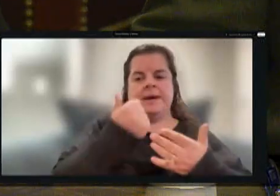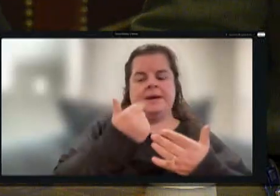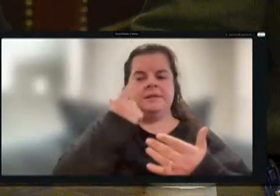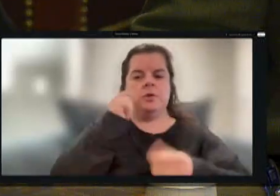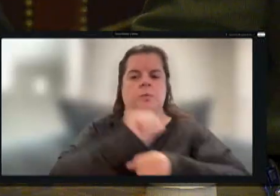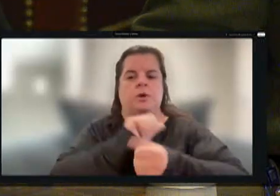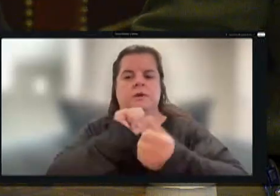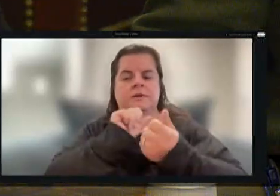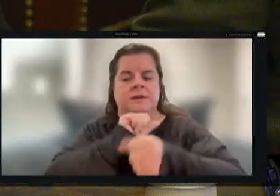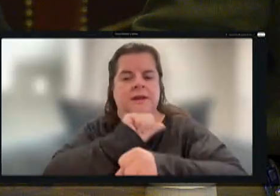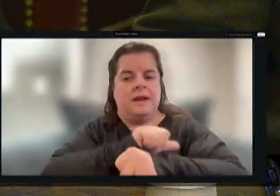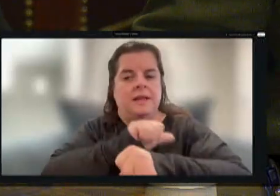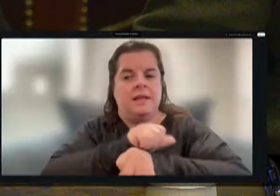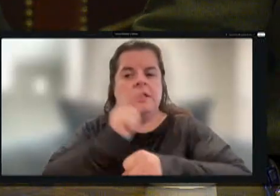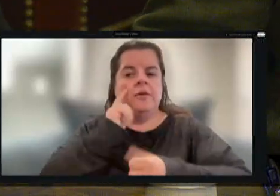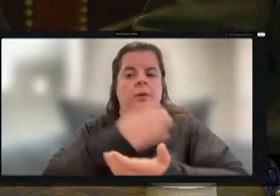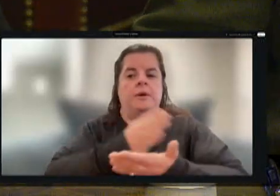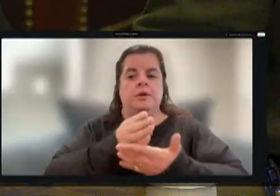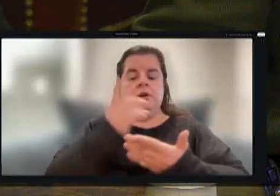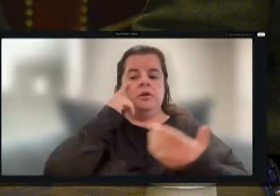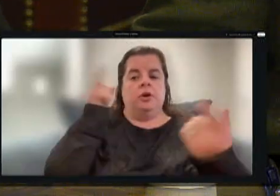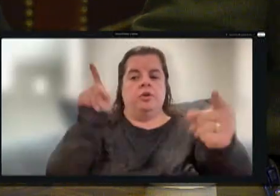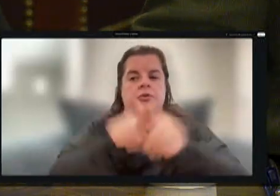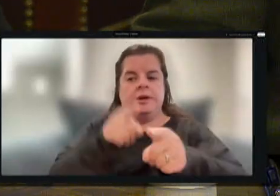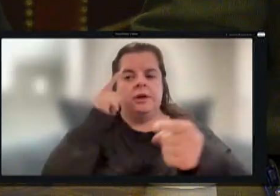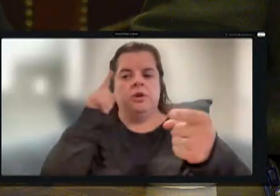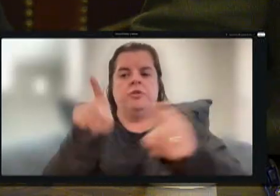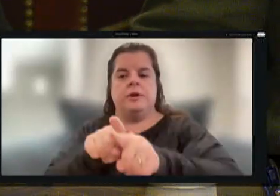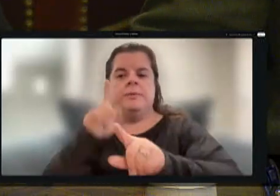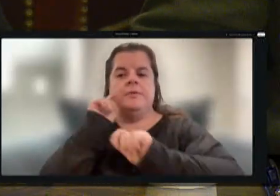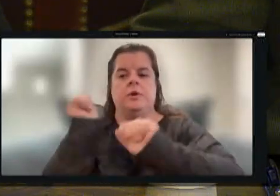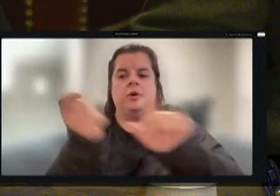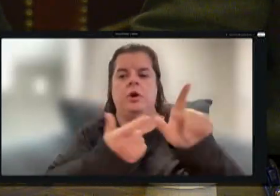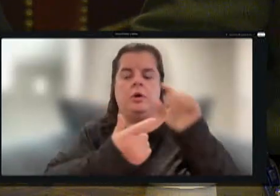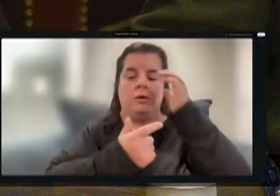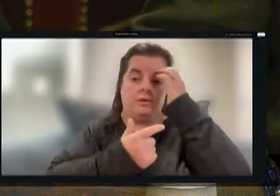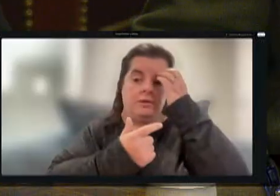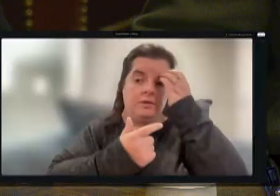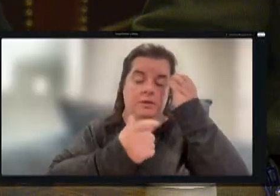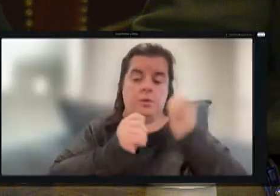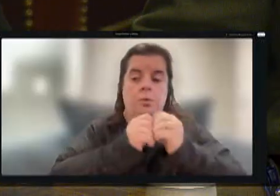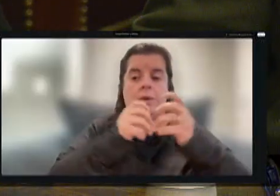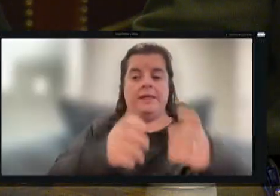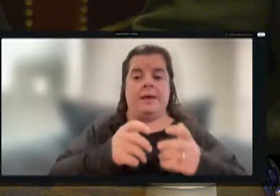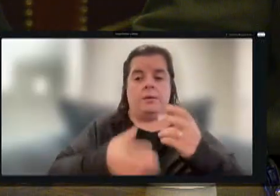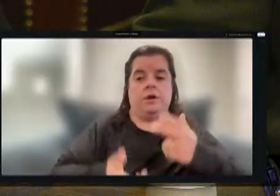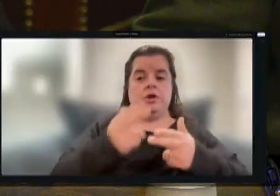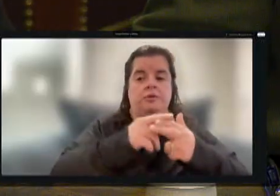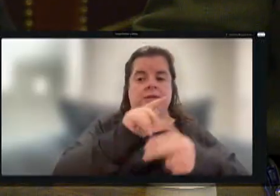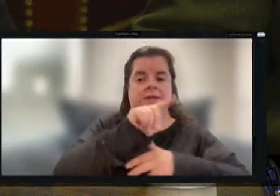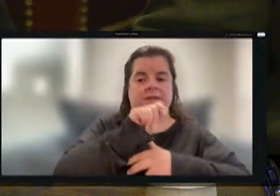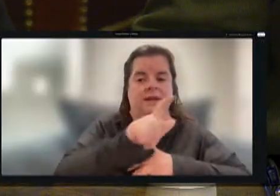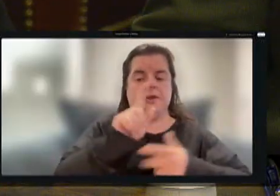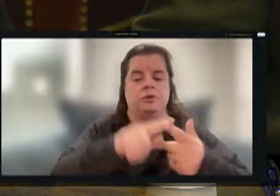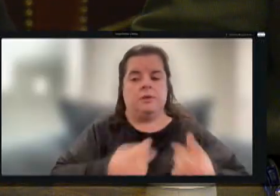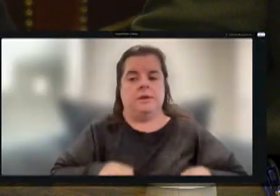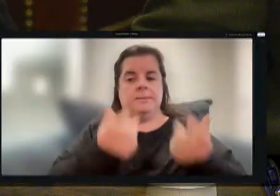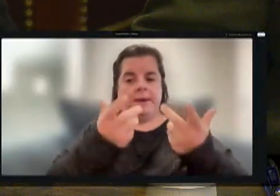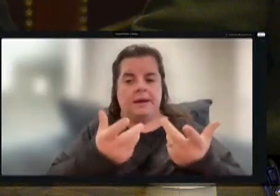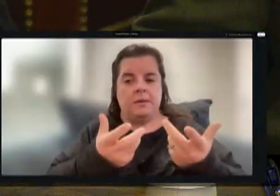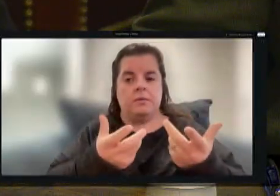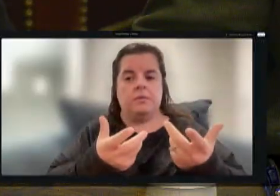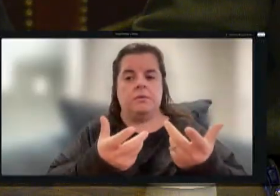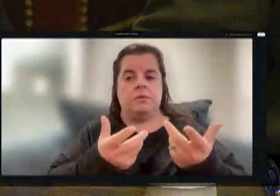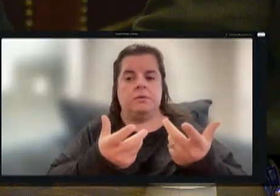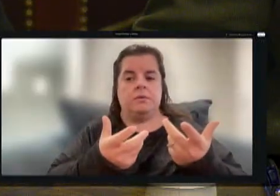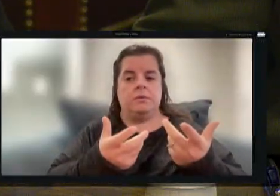that's everybody's more agreeable, that will work better without increasing taxes to the amount that we're hearing, at least to the amount we're hearing. I don't want to increase them